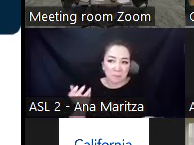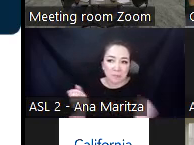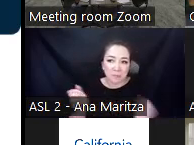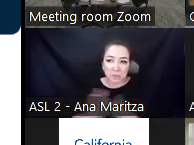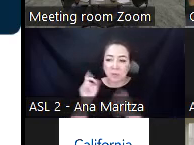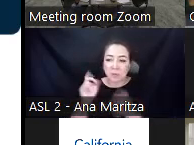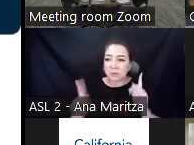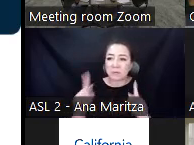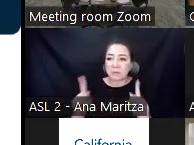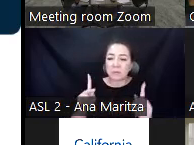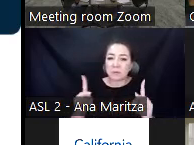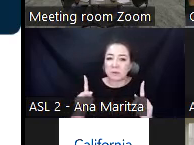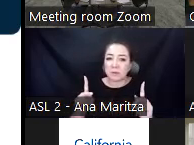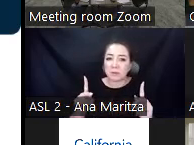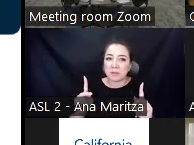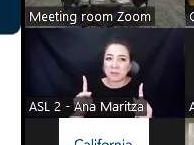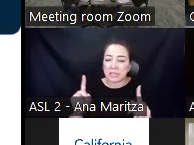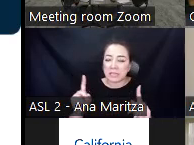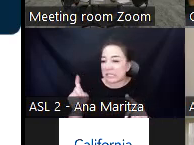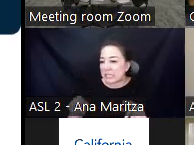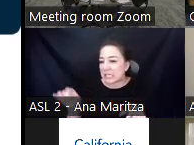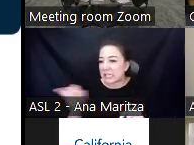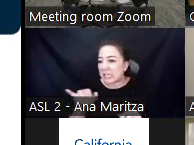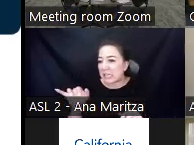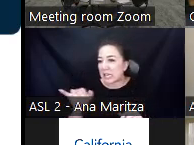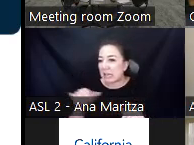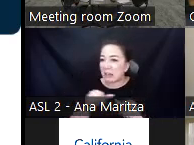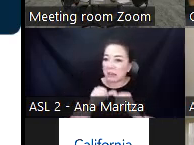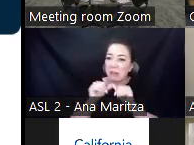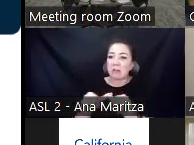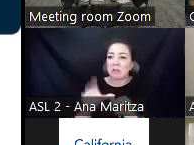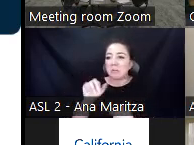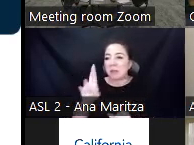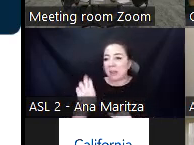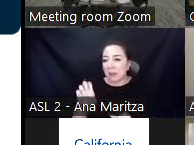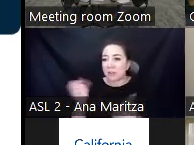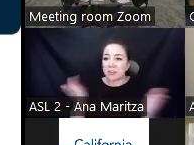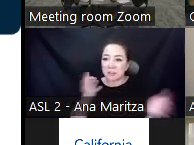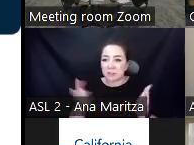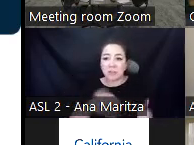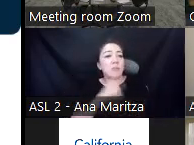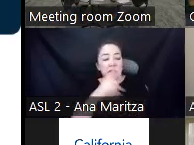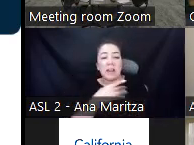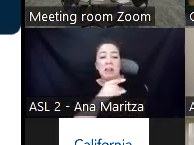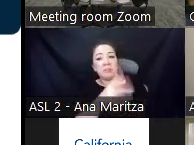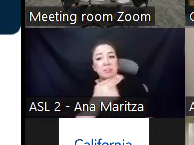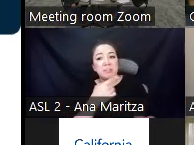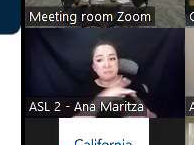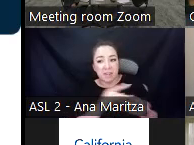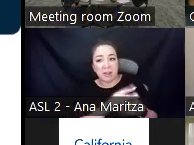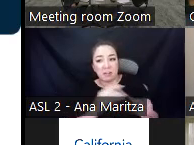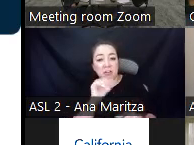people that need like long-term care services? So I like what you're saying, Carlos, because it's